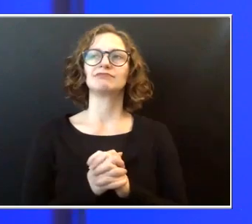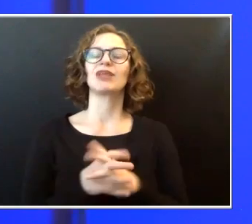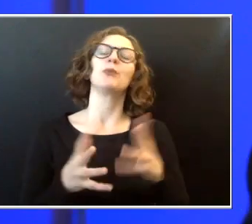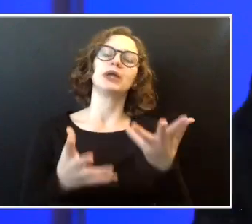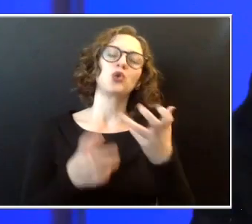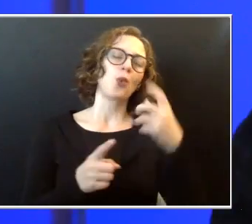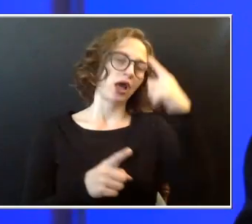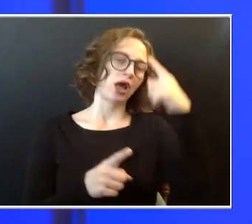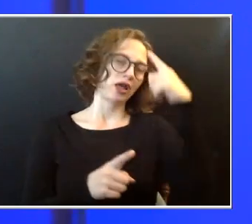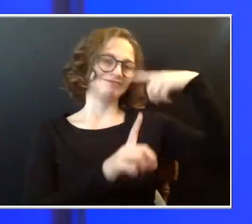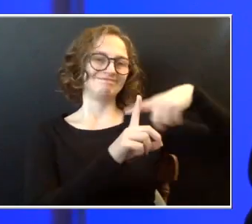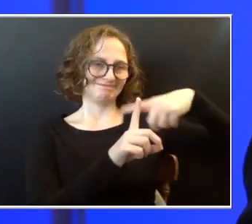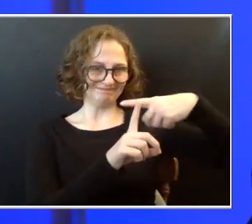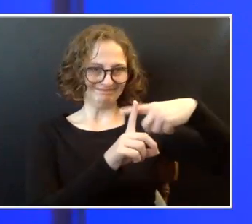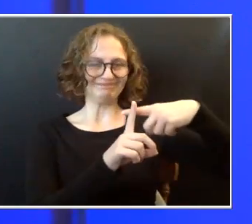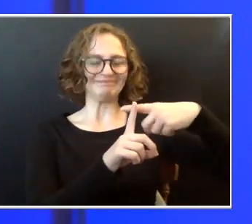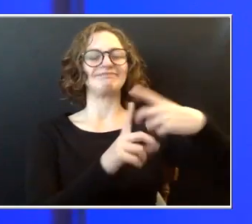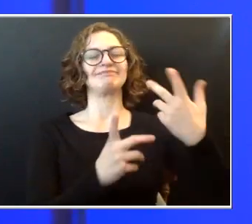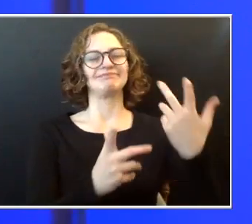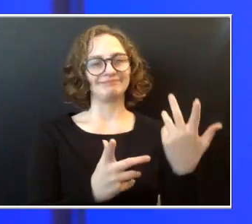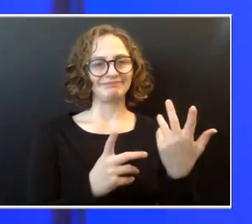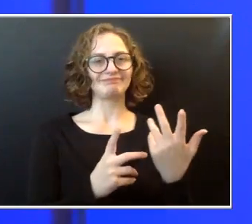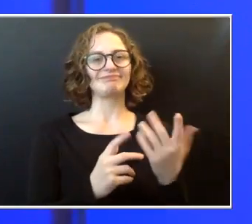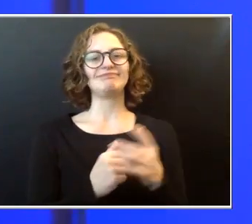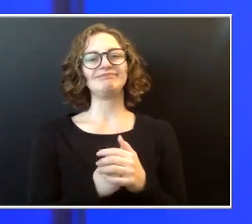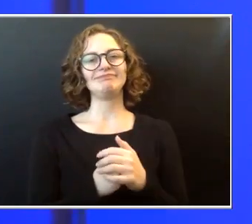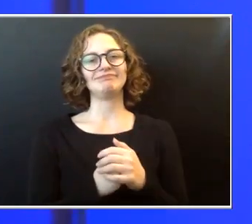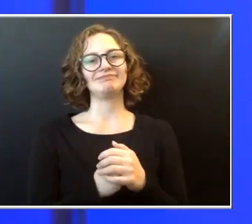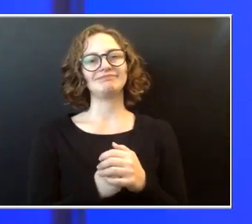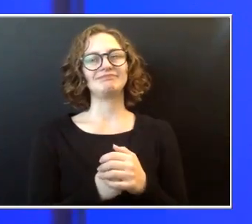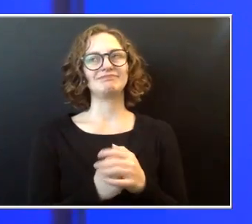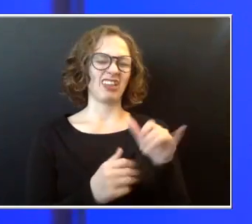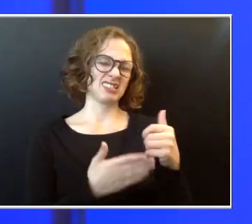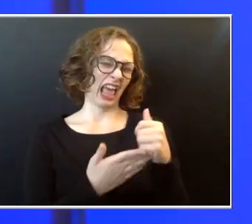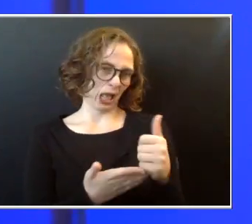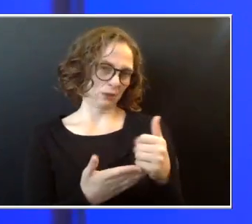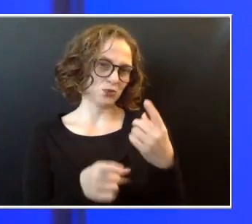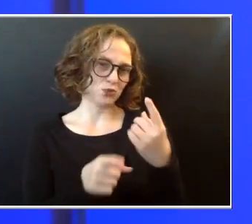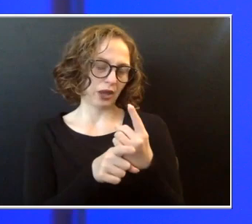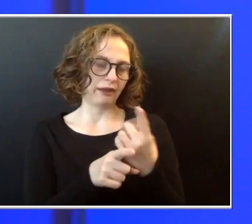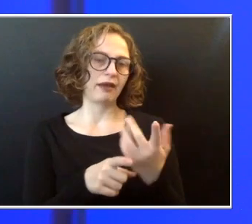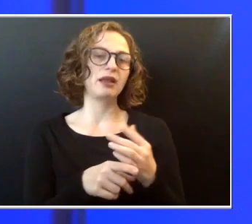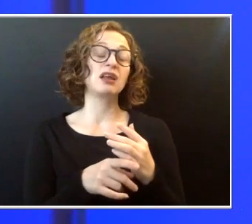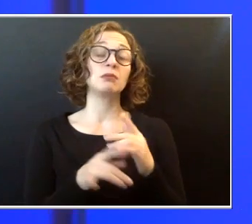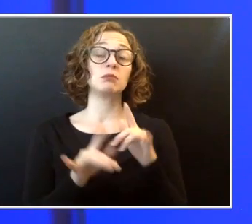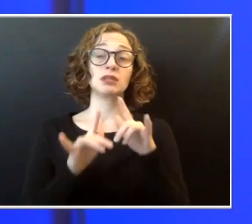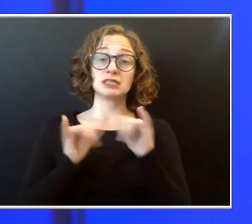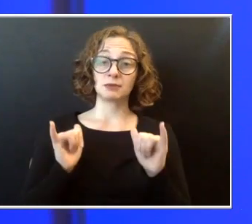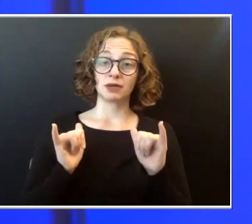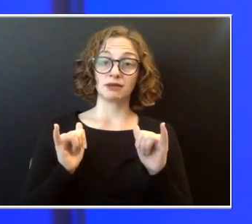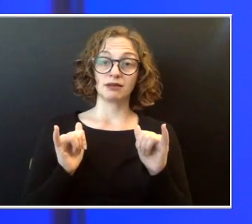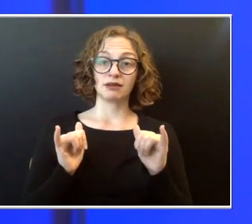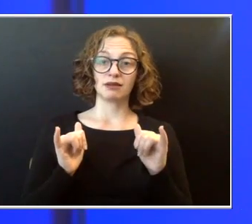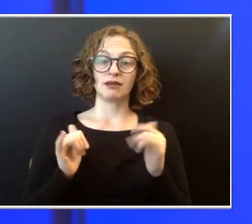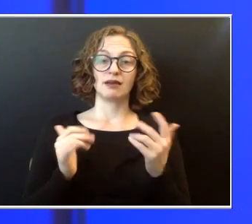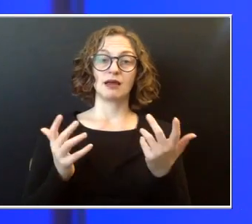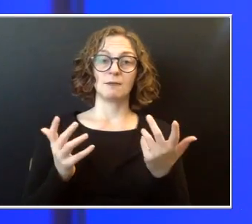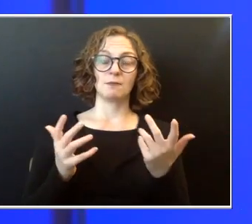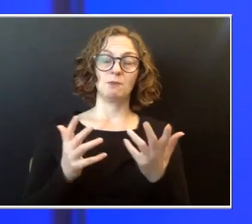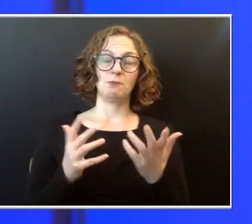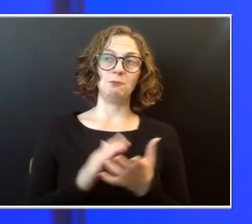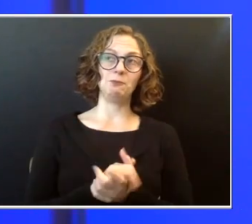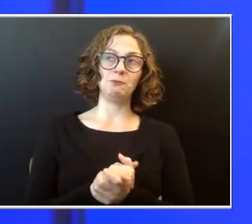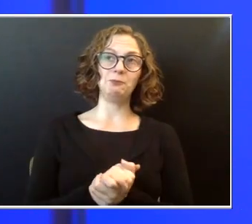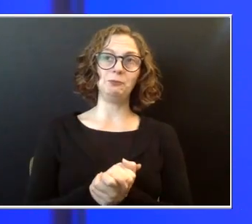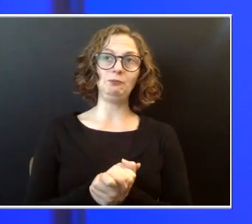these positive thoughts because everything helps, right? At the same time, I had, and I